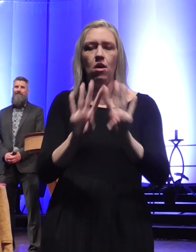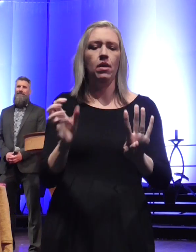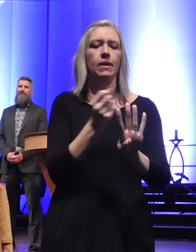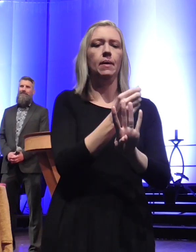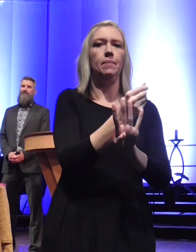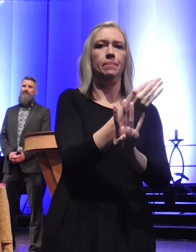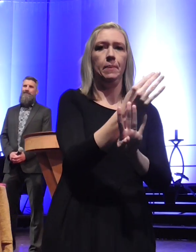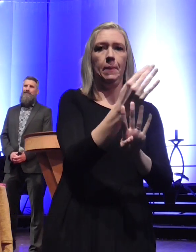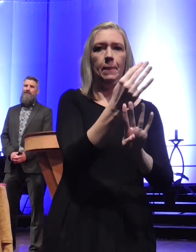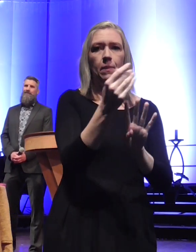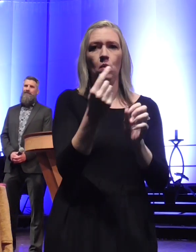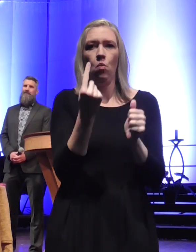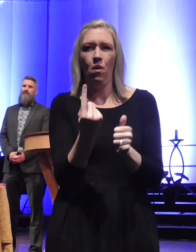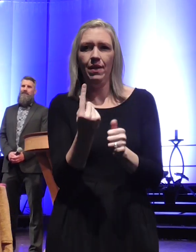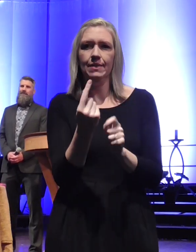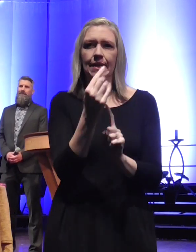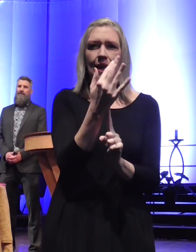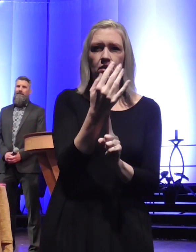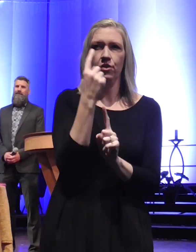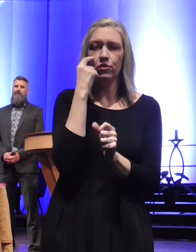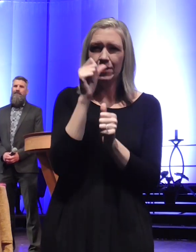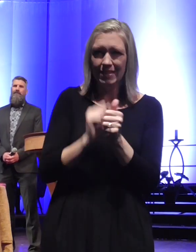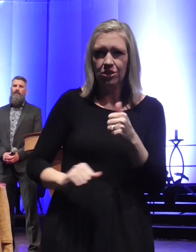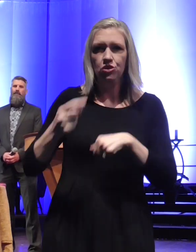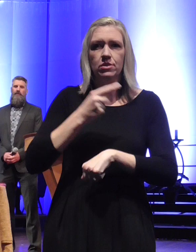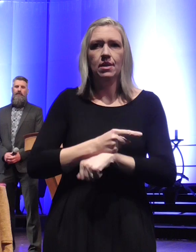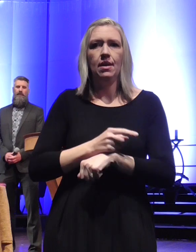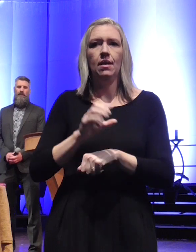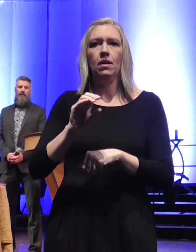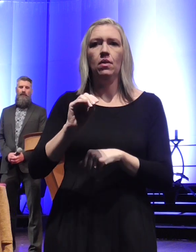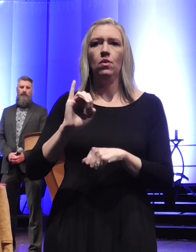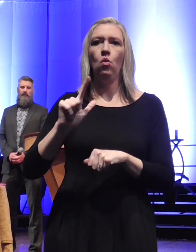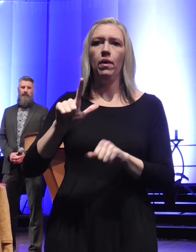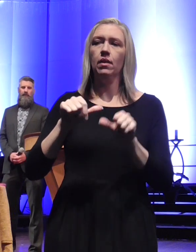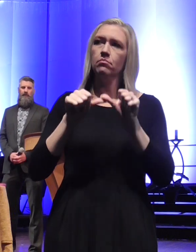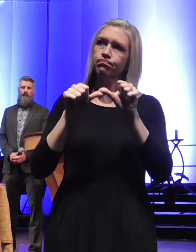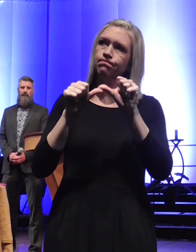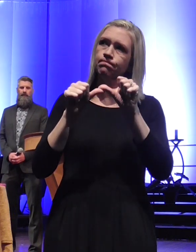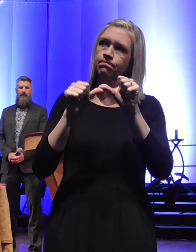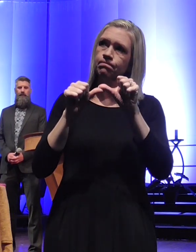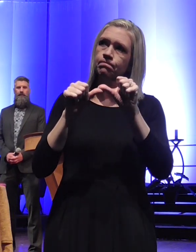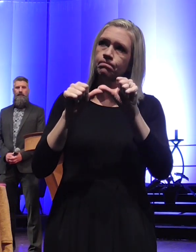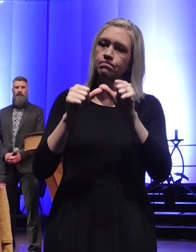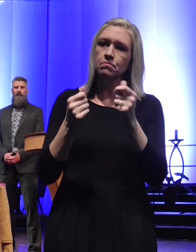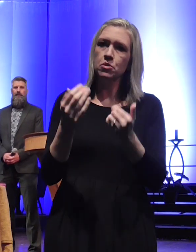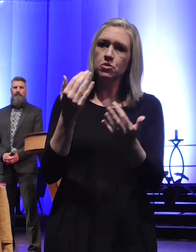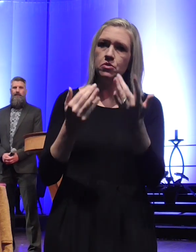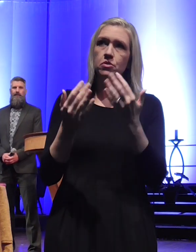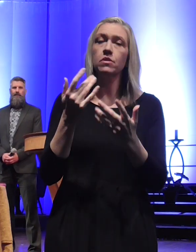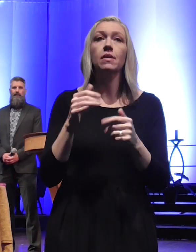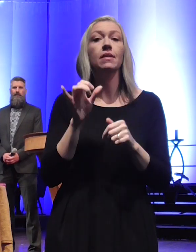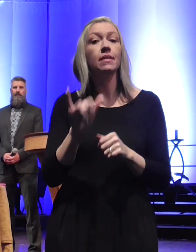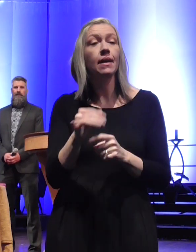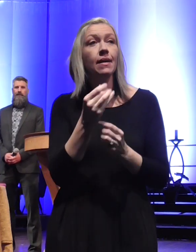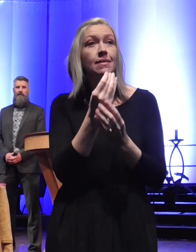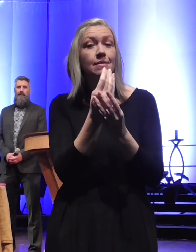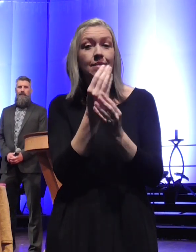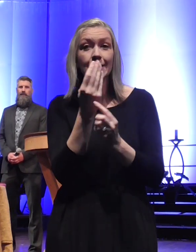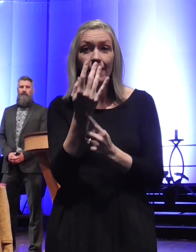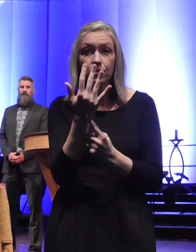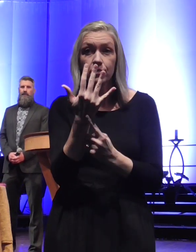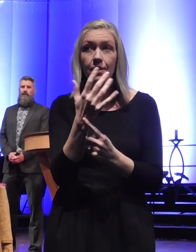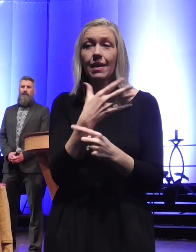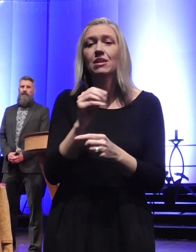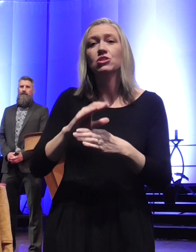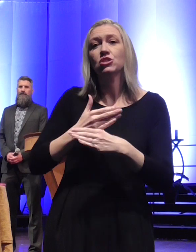Hanukkah, one candle for each day the oil burned. To light this candle and share with us the sacred